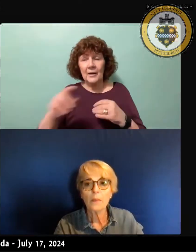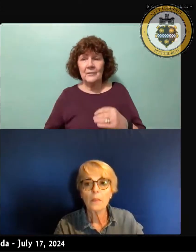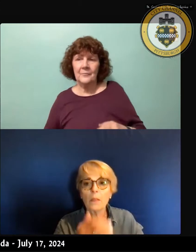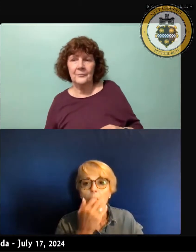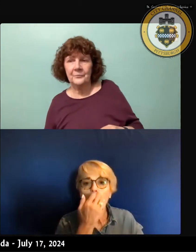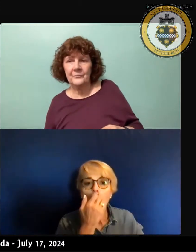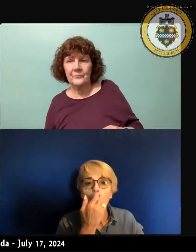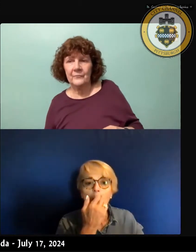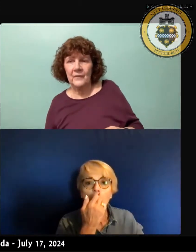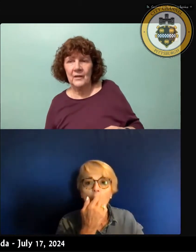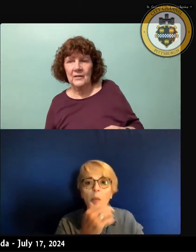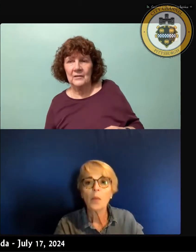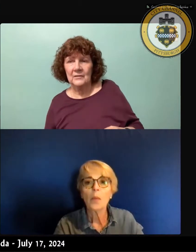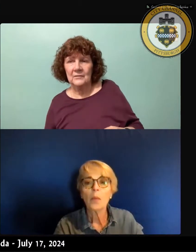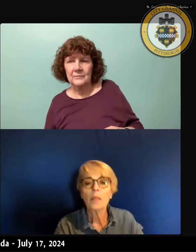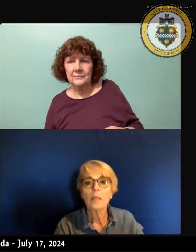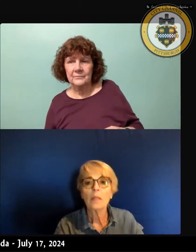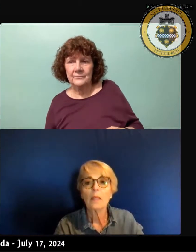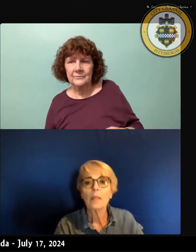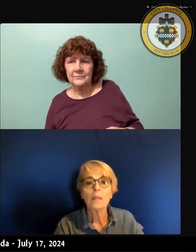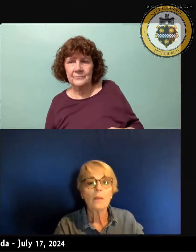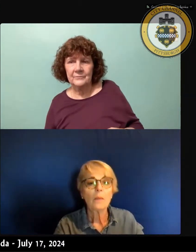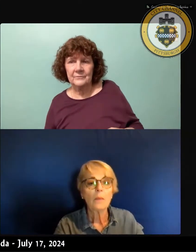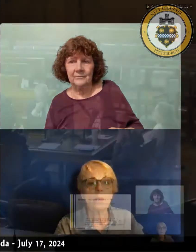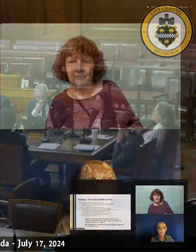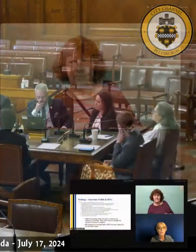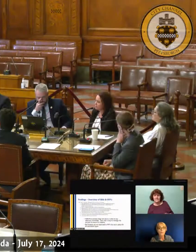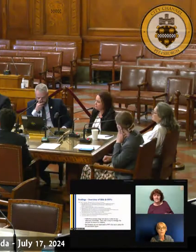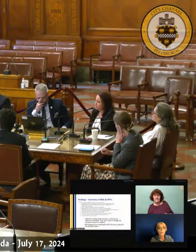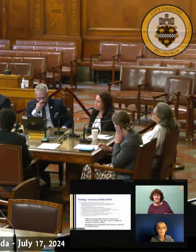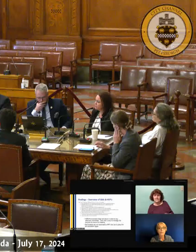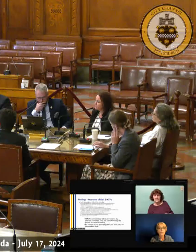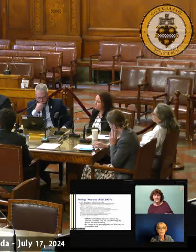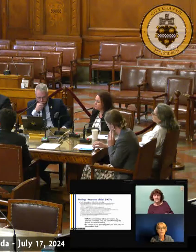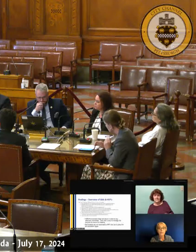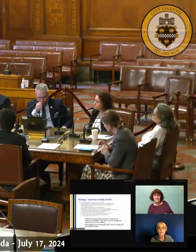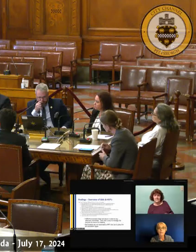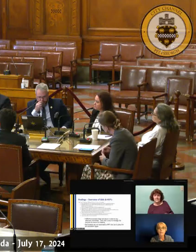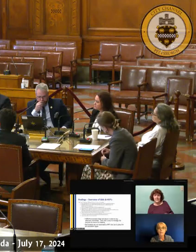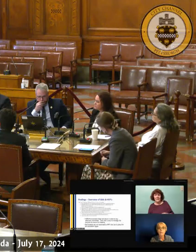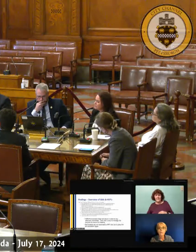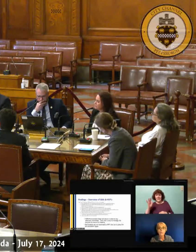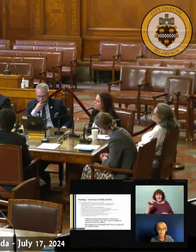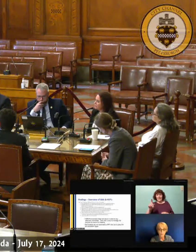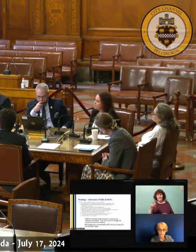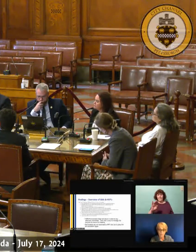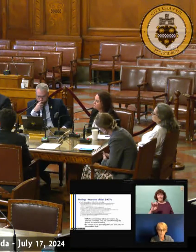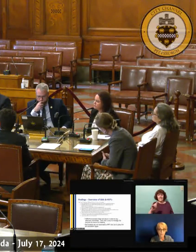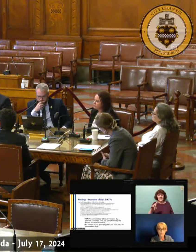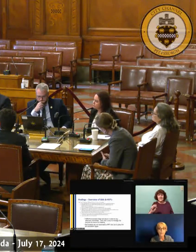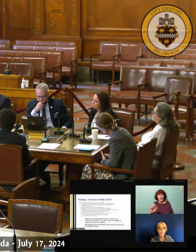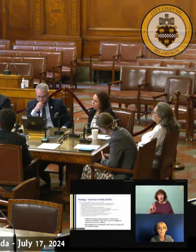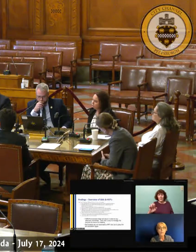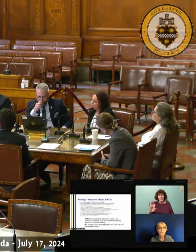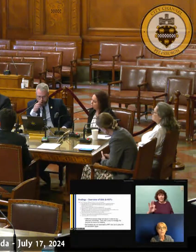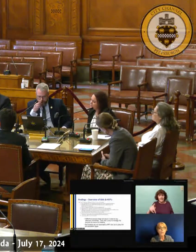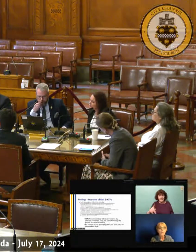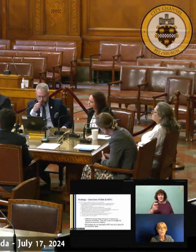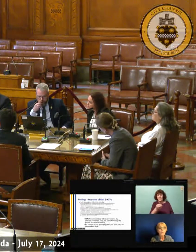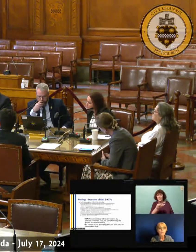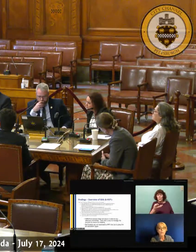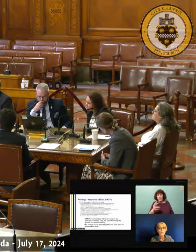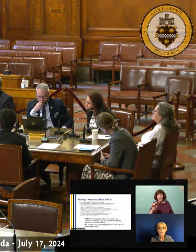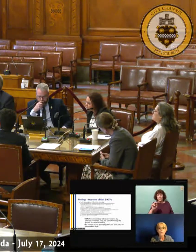bids and RFPs. Just a couple of notes on these bullet points. There's a bullet